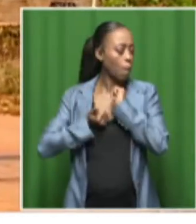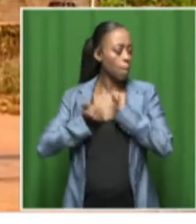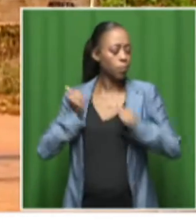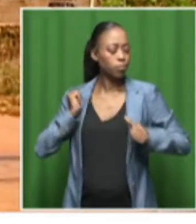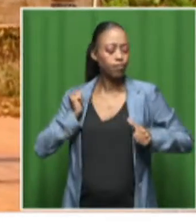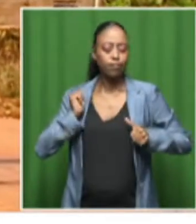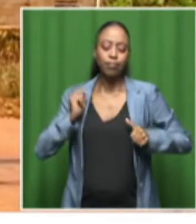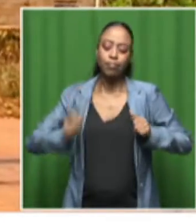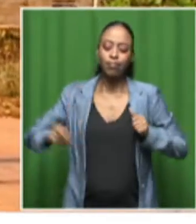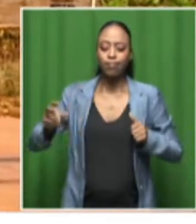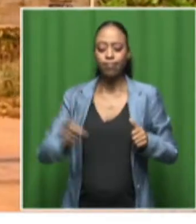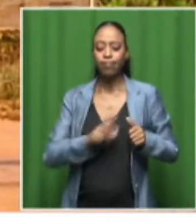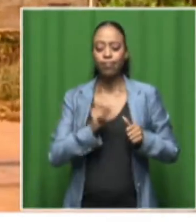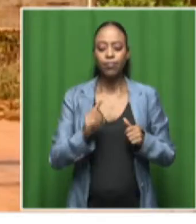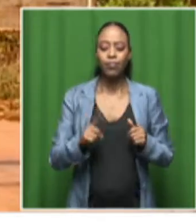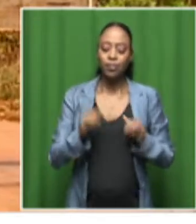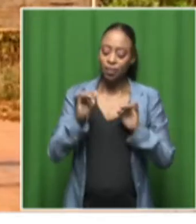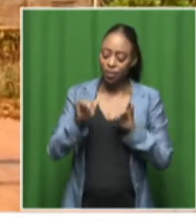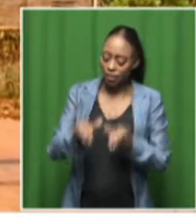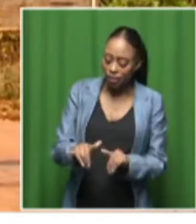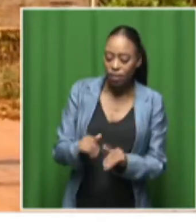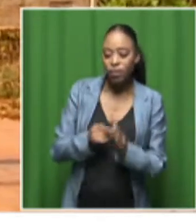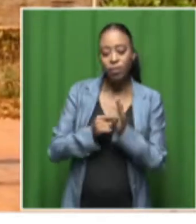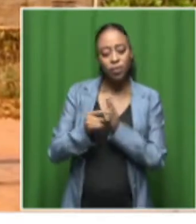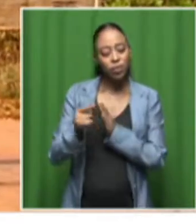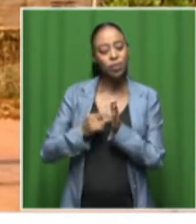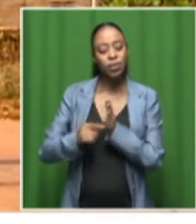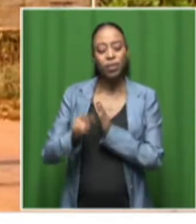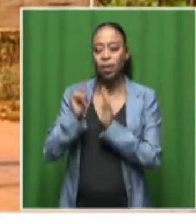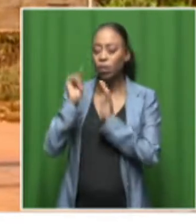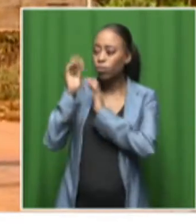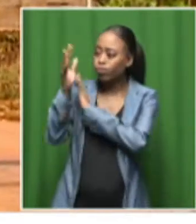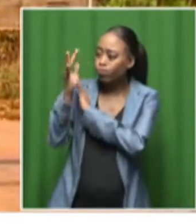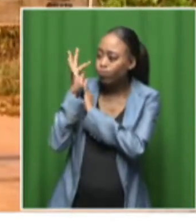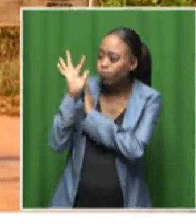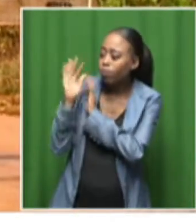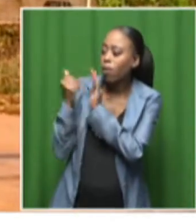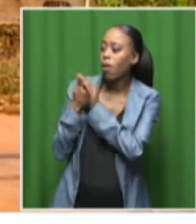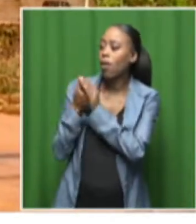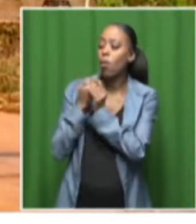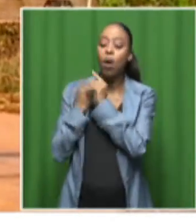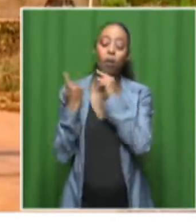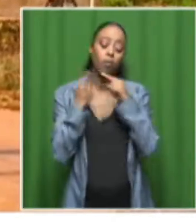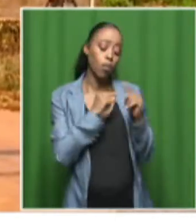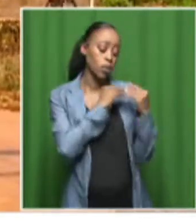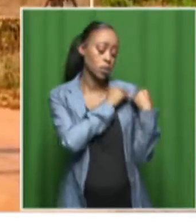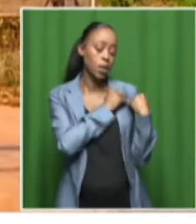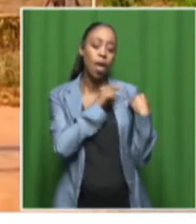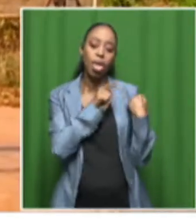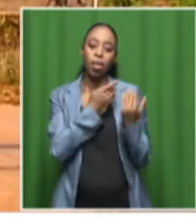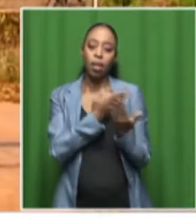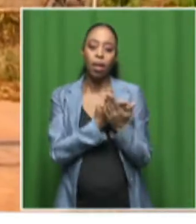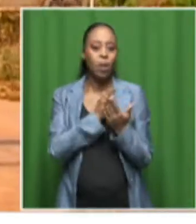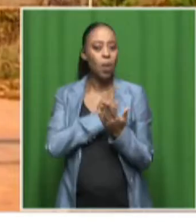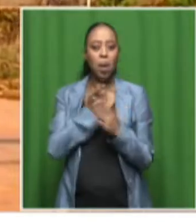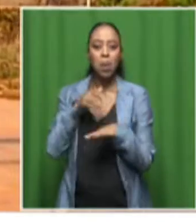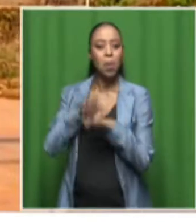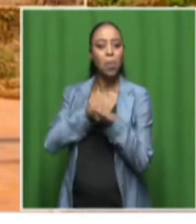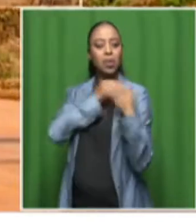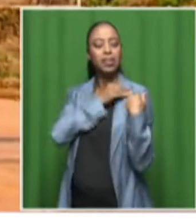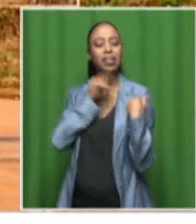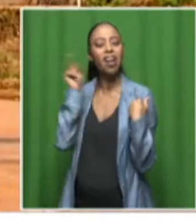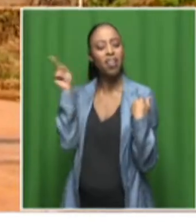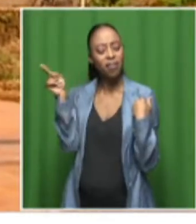come here on foot, stayed for weeks in the bush to get here to find safety because it is just not a safe